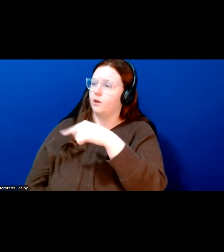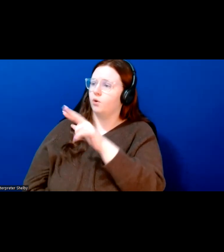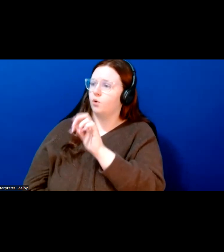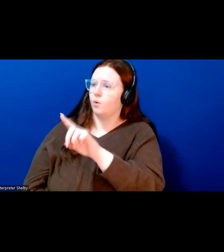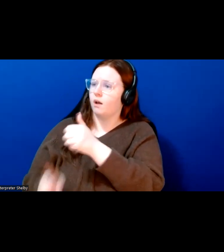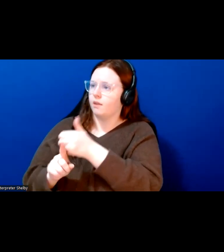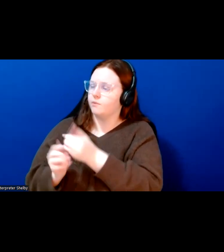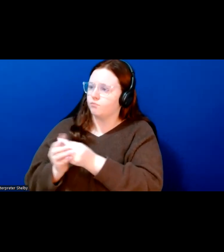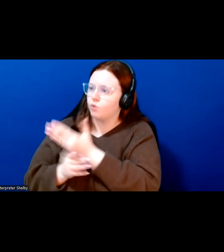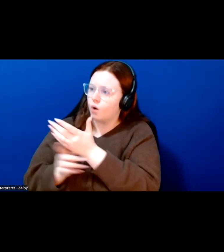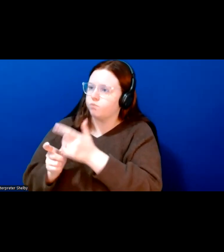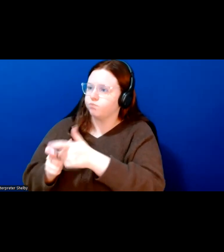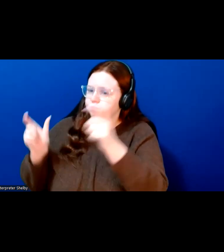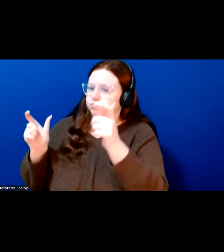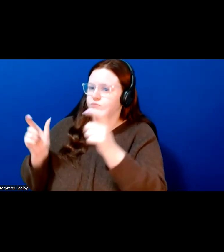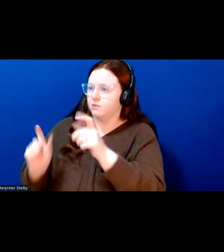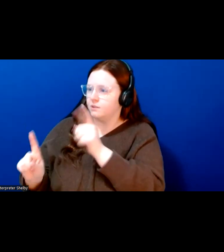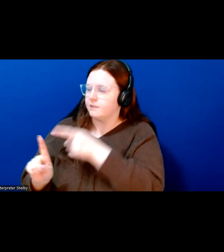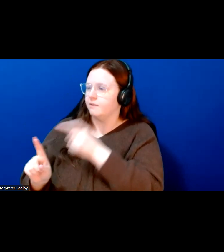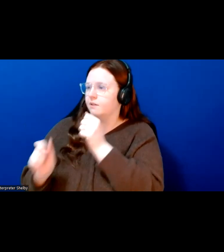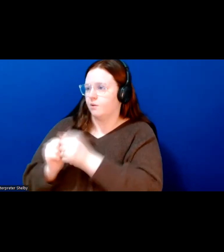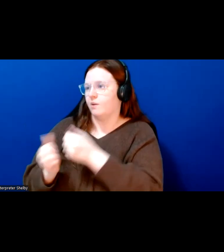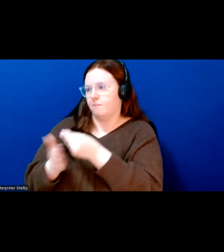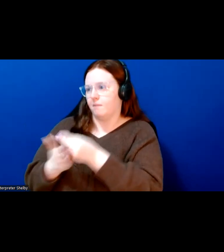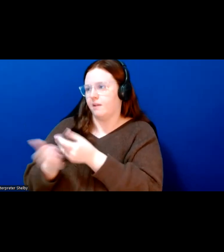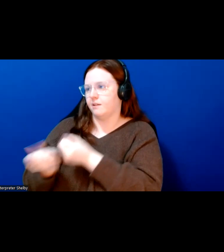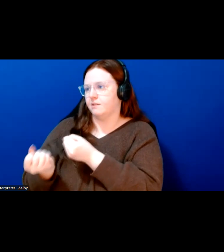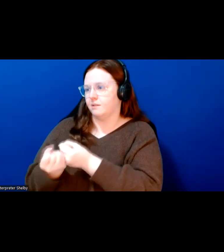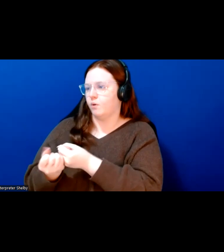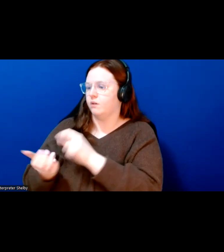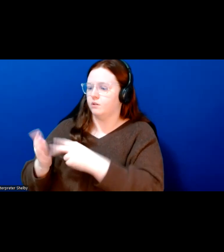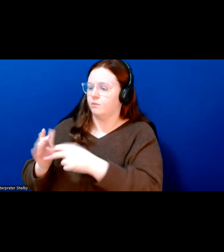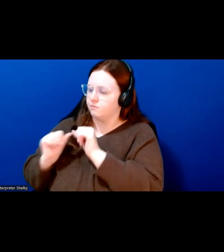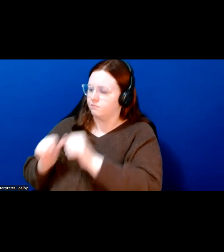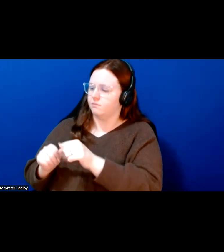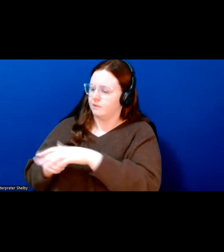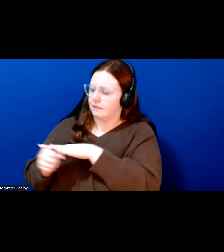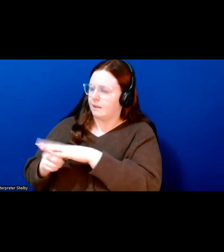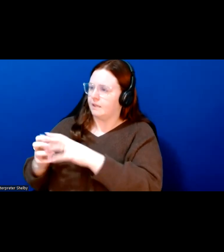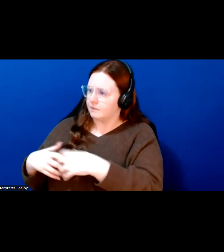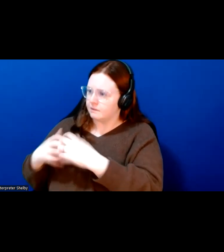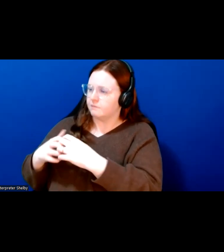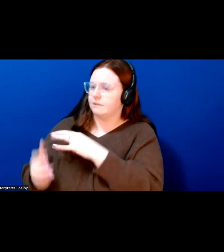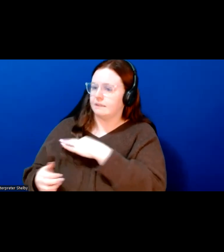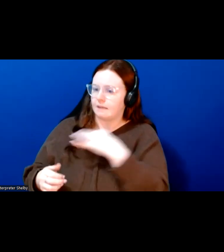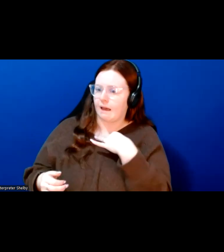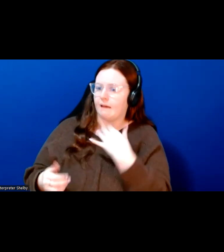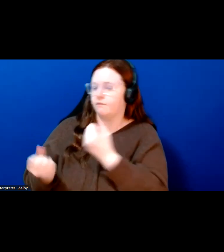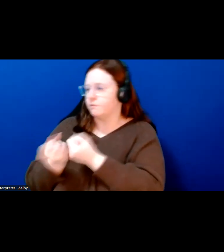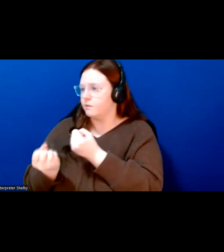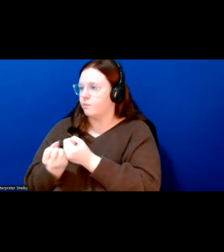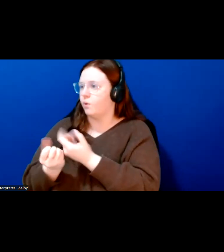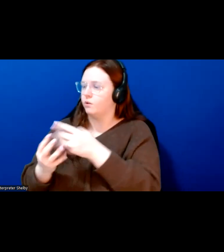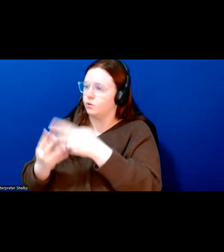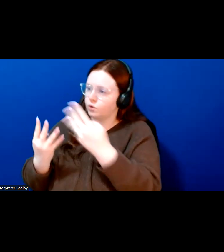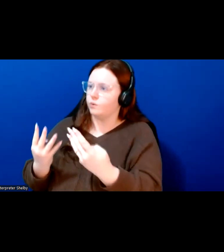and grow, specifically with operational funding that could sustain a space and a staff team to support queer, trans, two-spirit, and non-binary